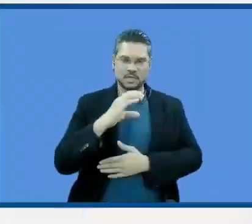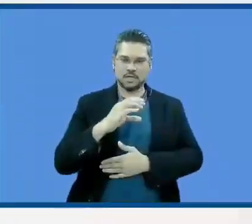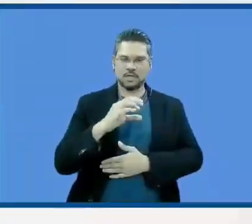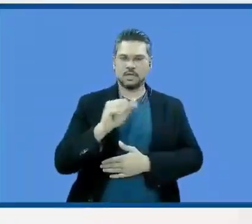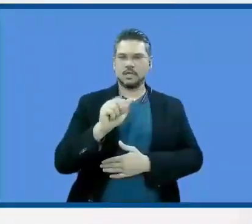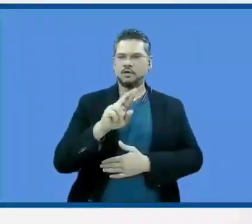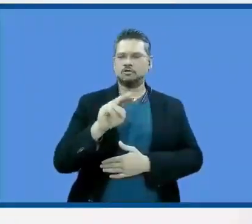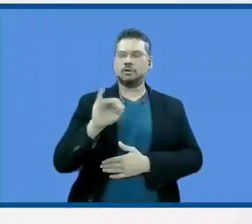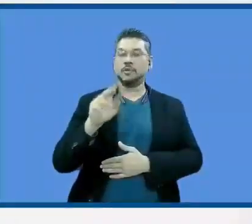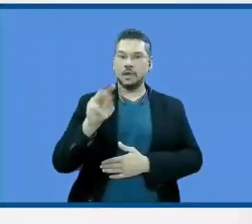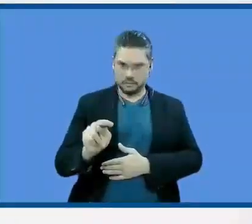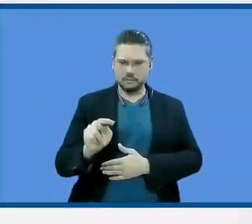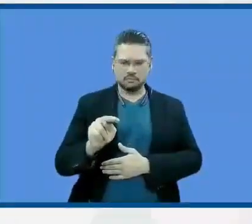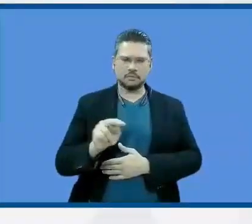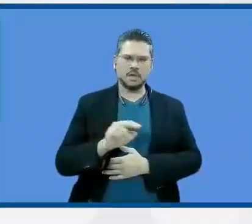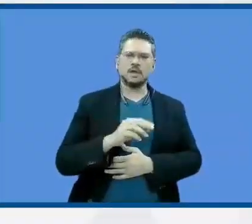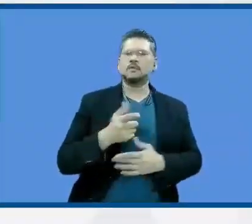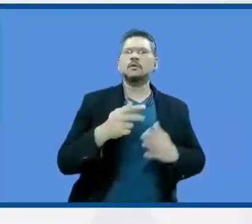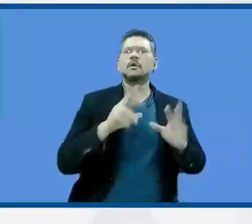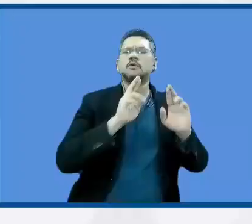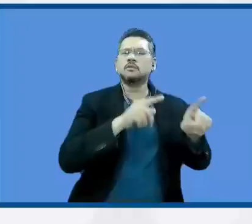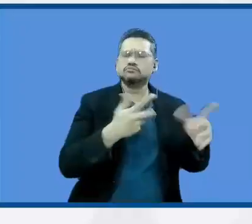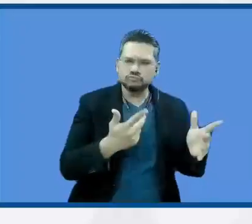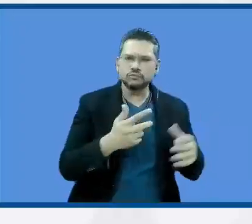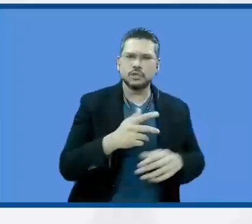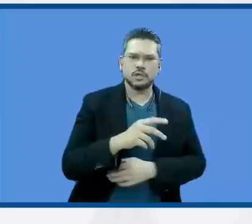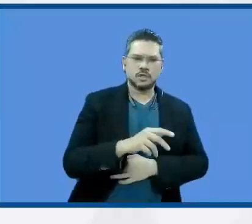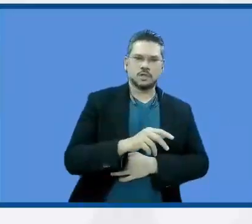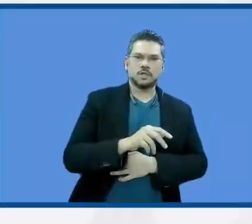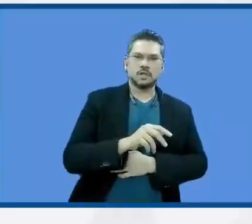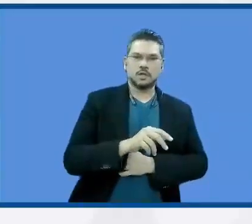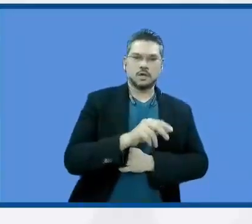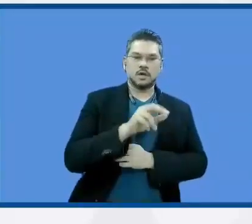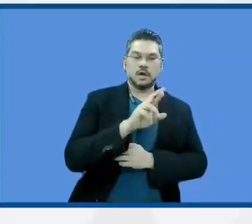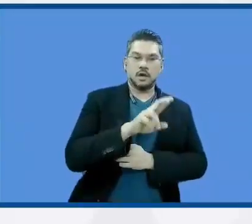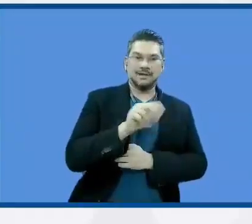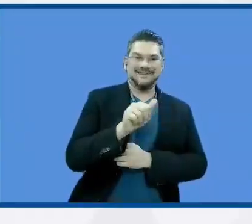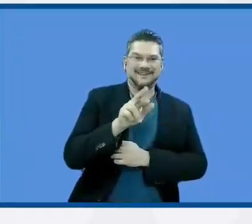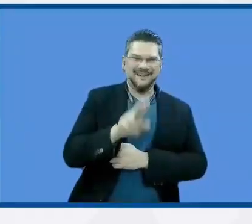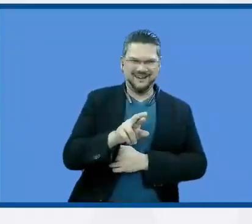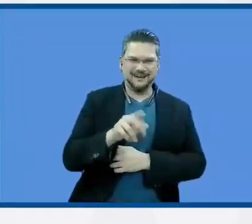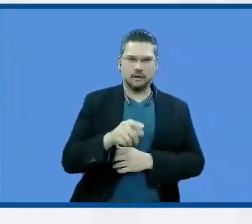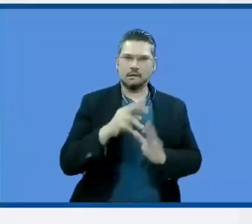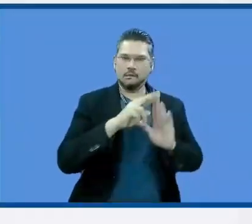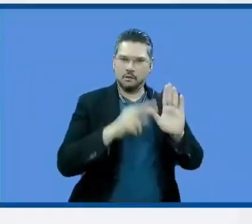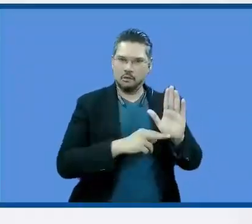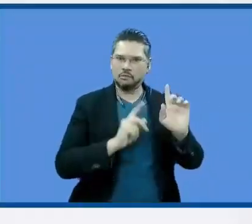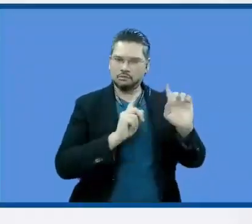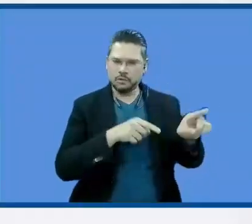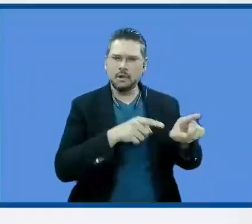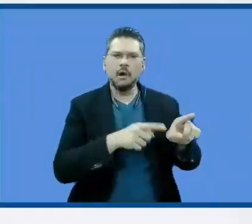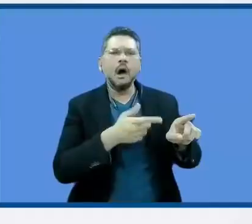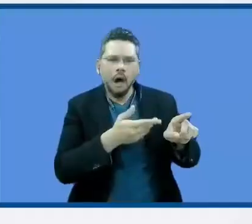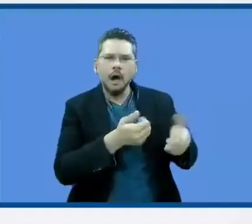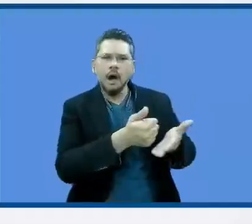RAR21, fosters a fundamental change in the understanding of disaster risk and its causes.